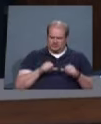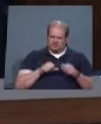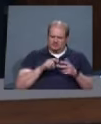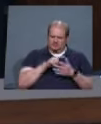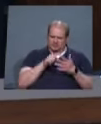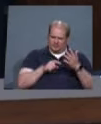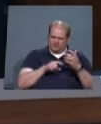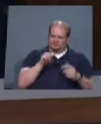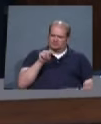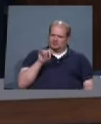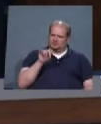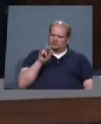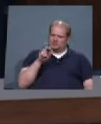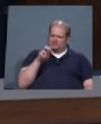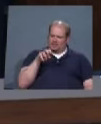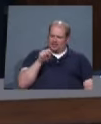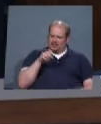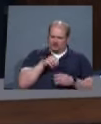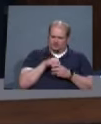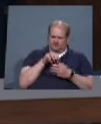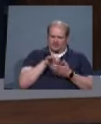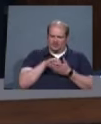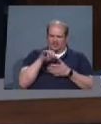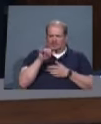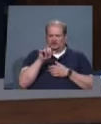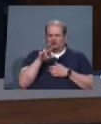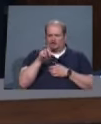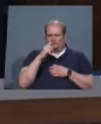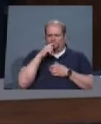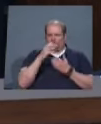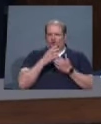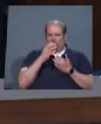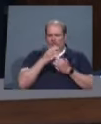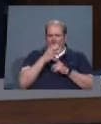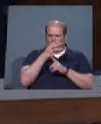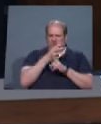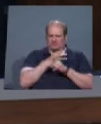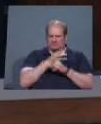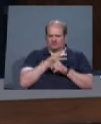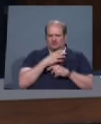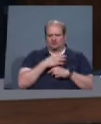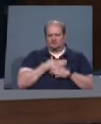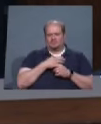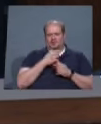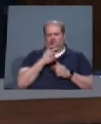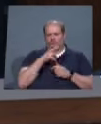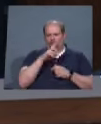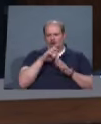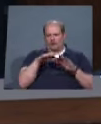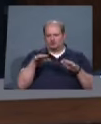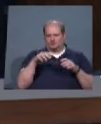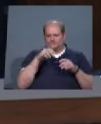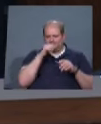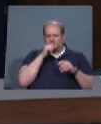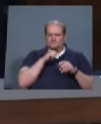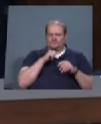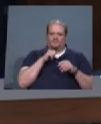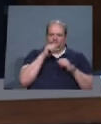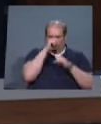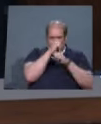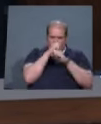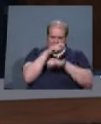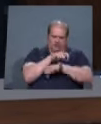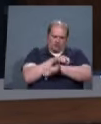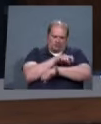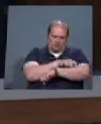Those tires have been in that yard almost 6 months. My grandchildren have to suffer mosquito bites